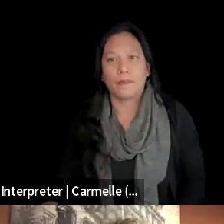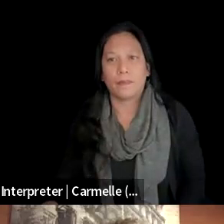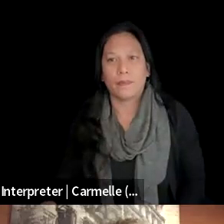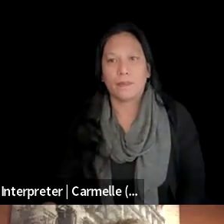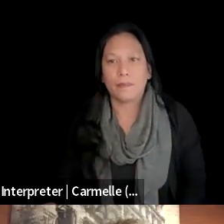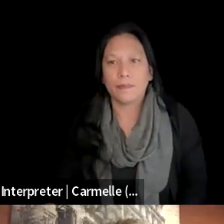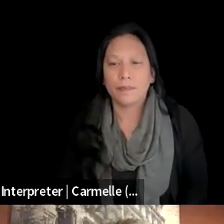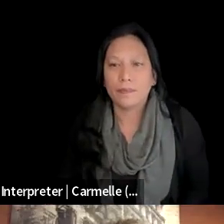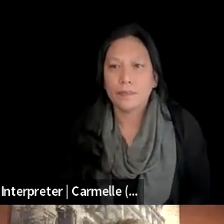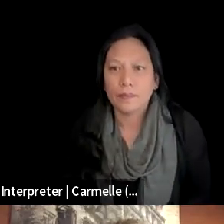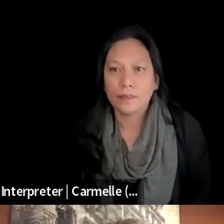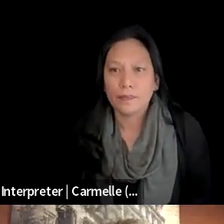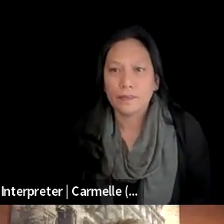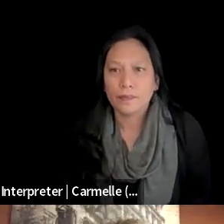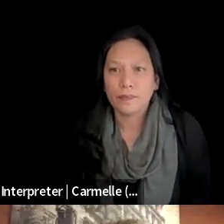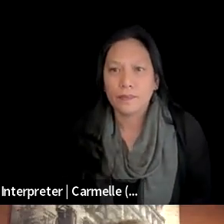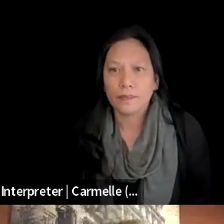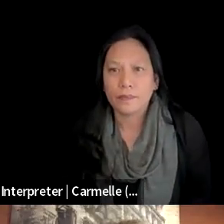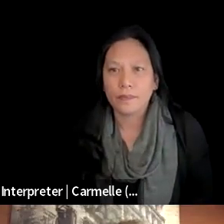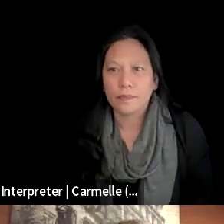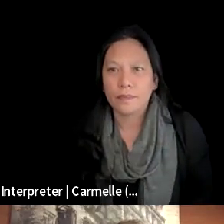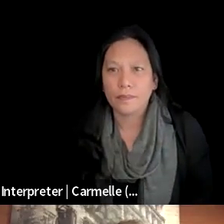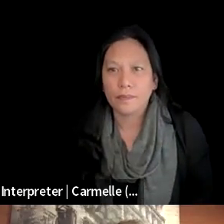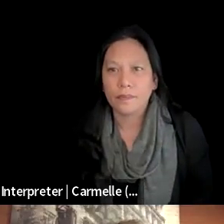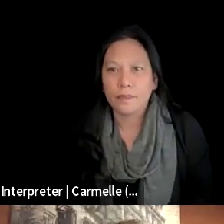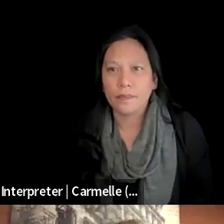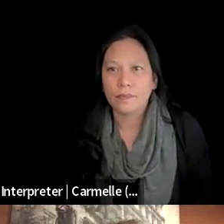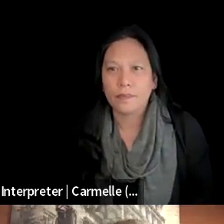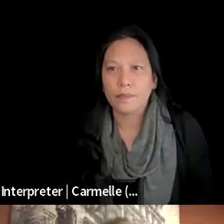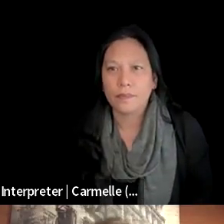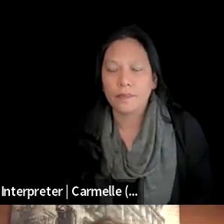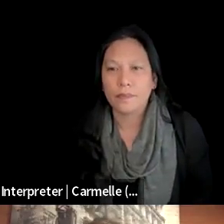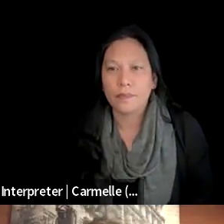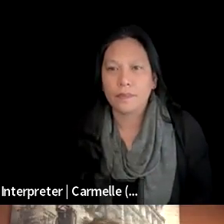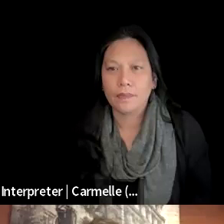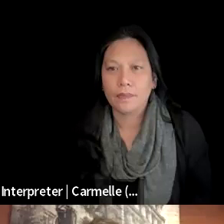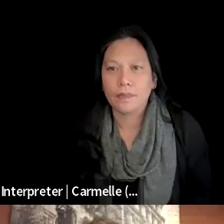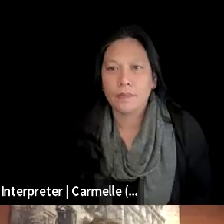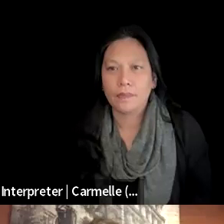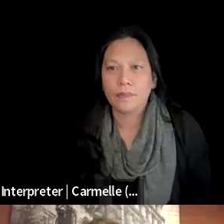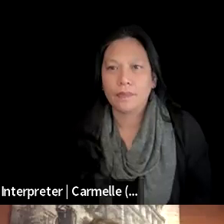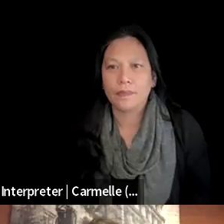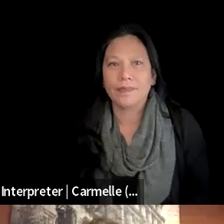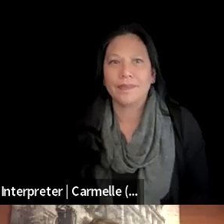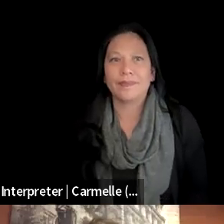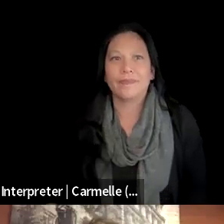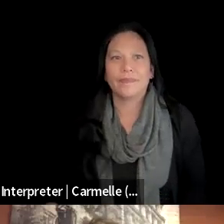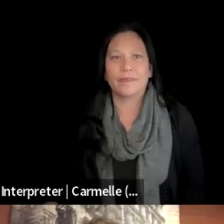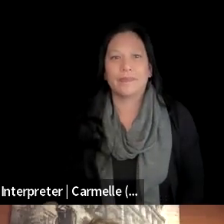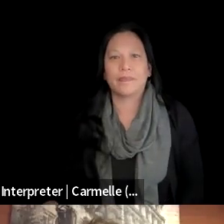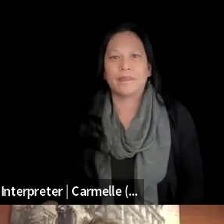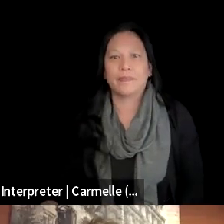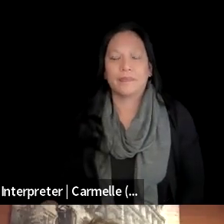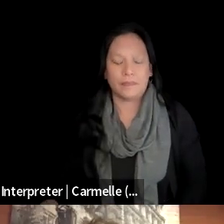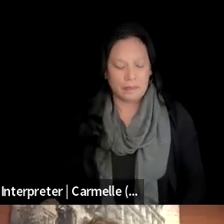There's another question that felt like it came next, which is, how do you handle when someone breaks the agreement, goes against,